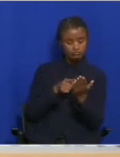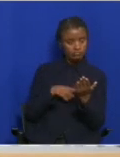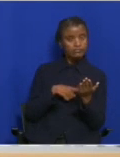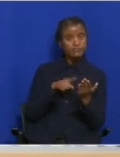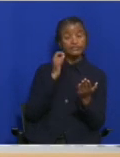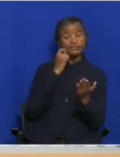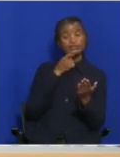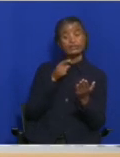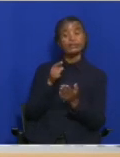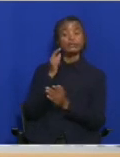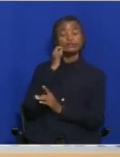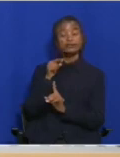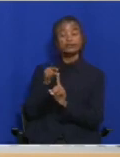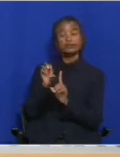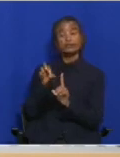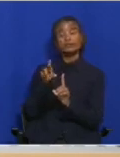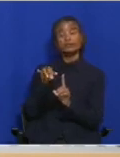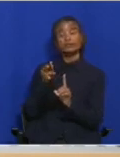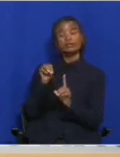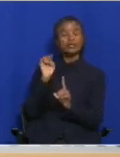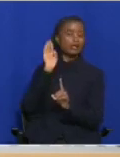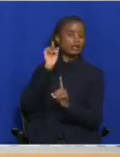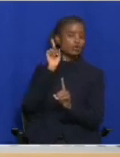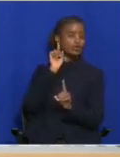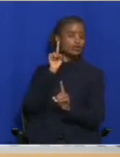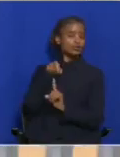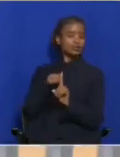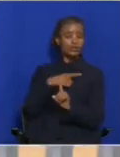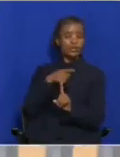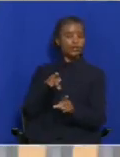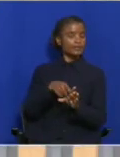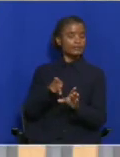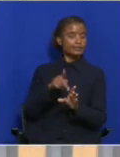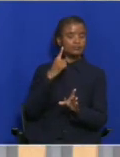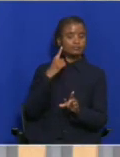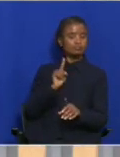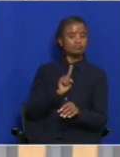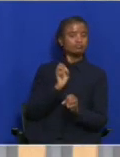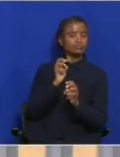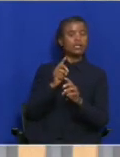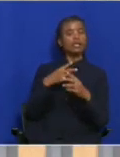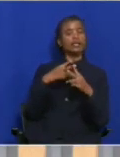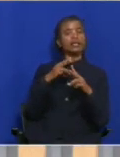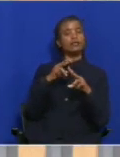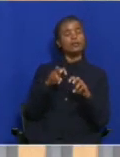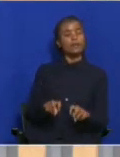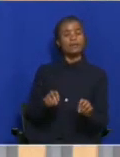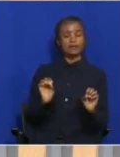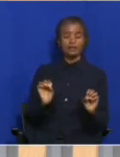participate in the voluntary disclosure. You see, that's what I'm trying to get out of the